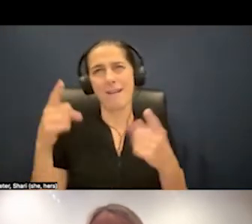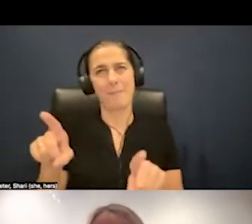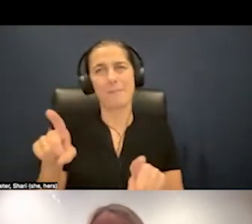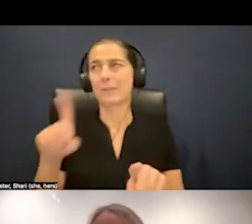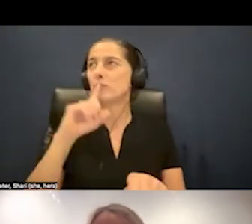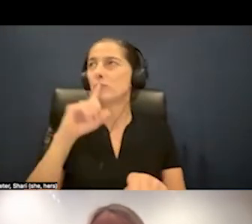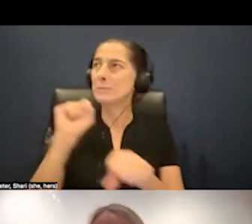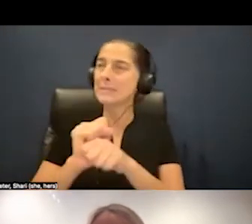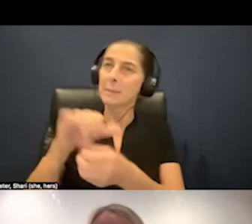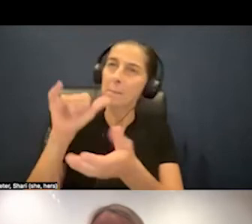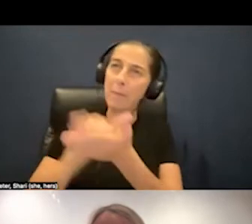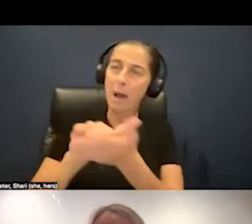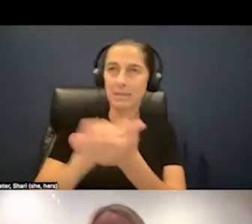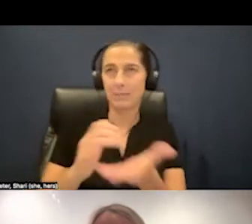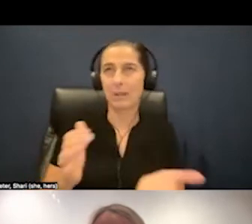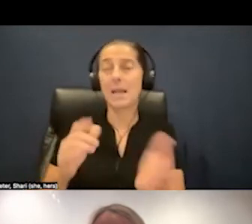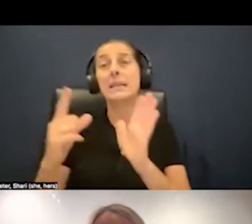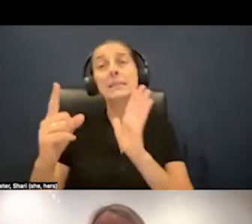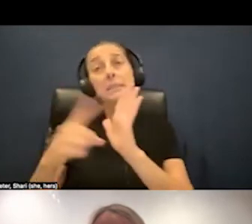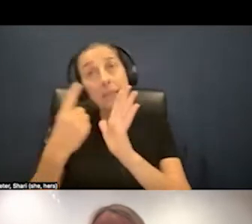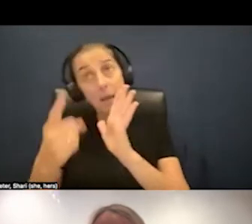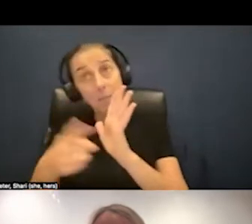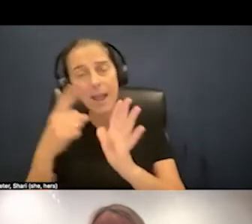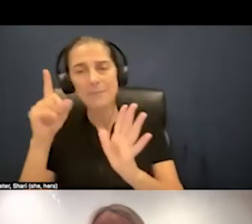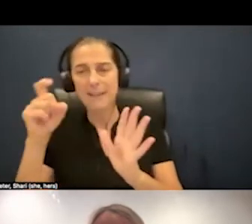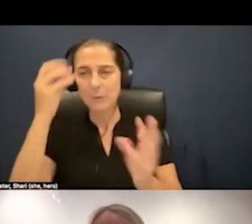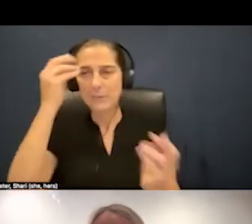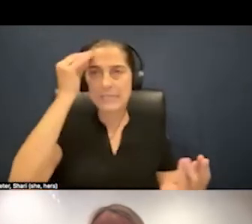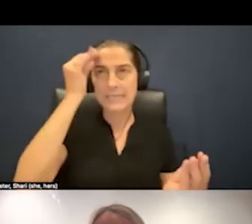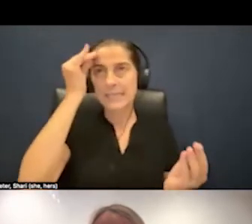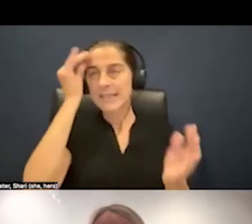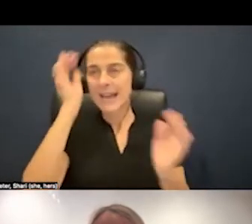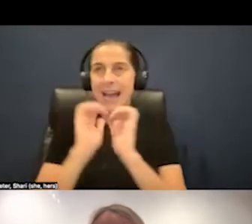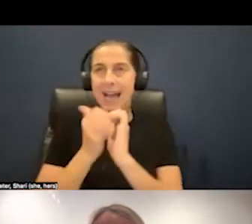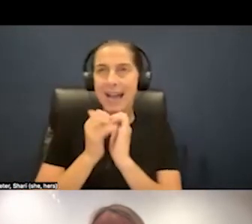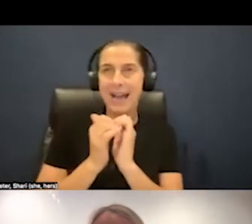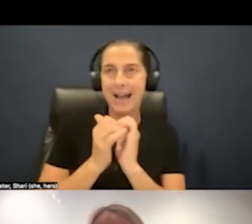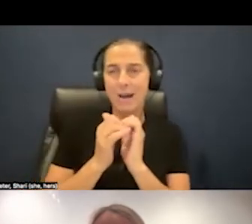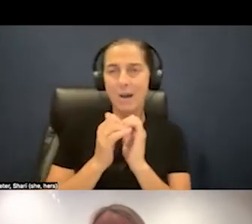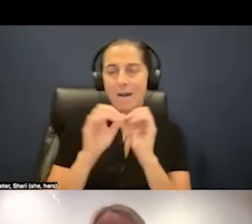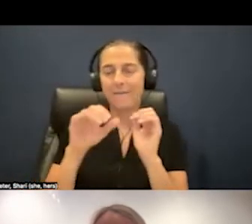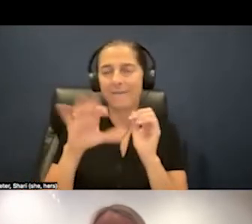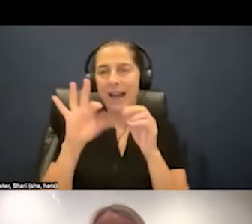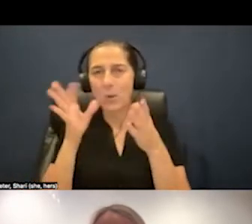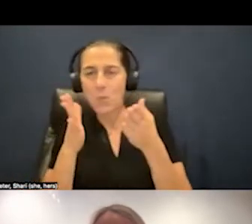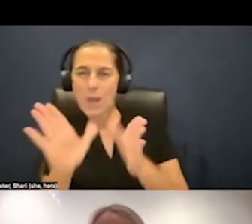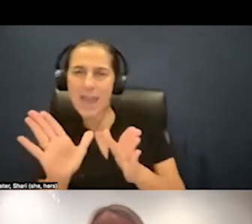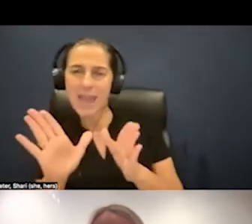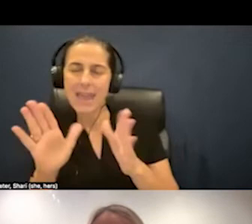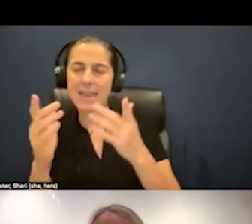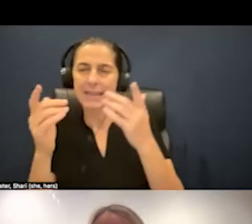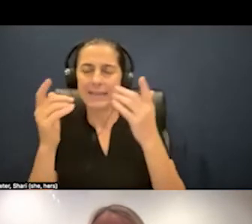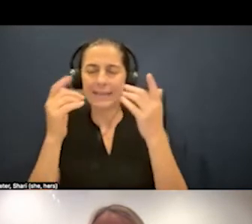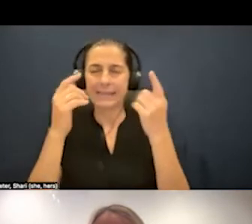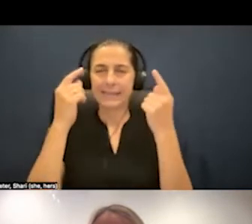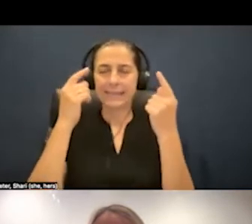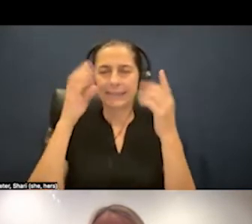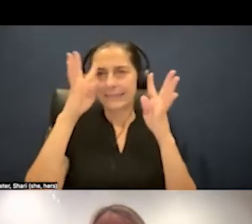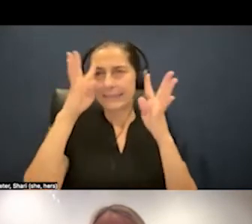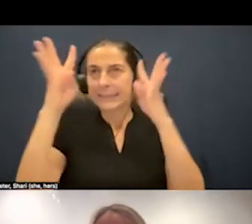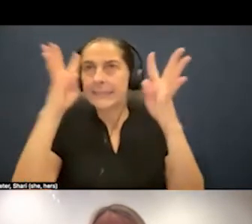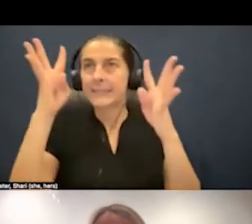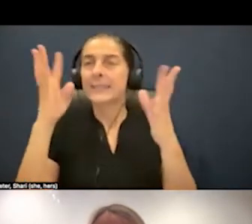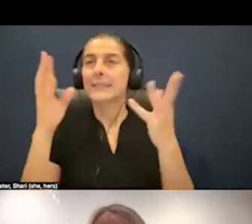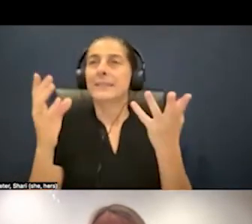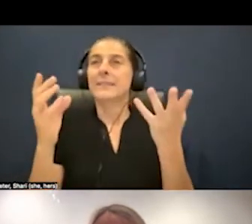that we have to get where we need to get. But rarely should you be getting an absolute no, that's impossible. That's not